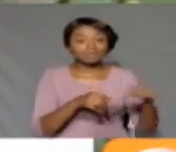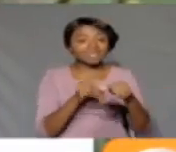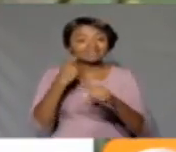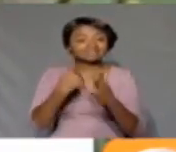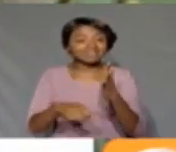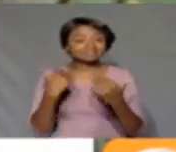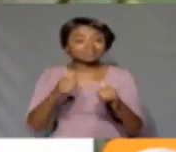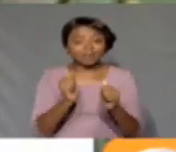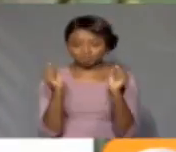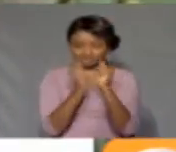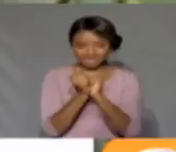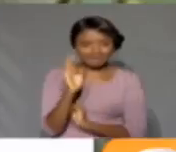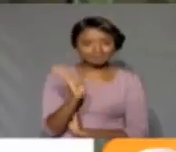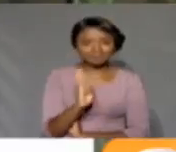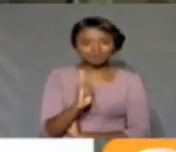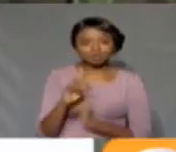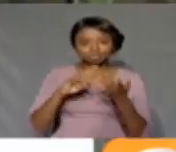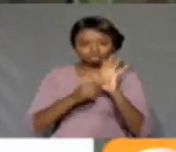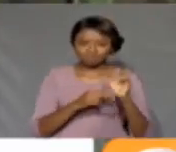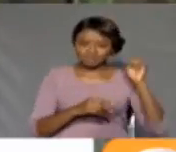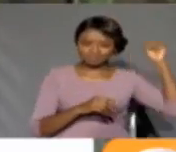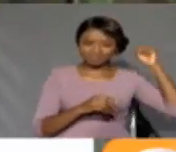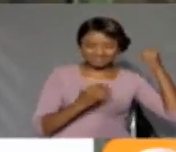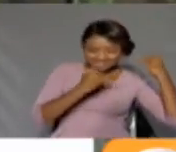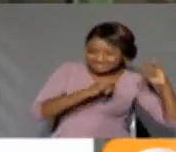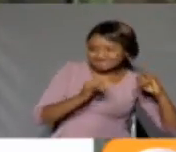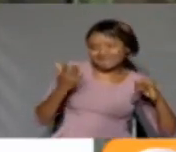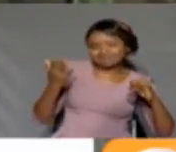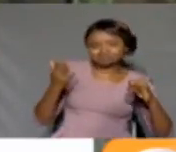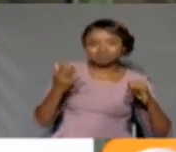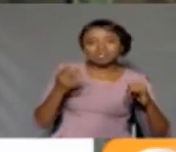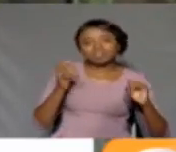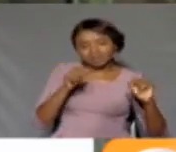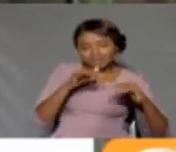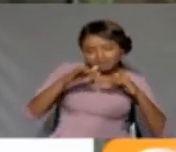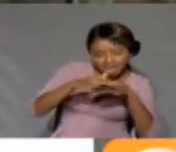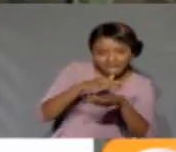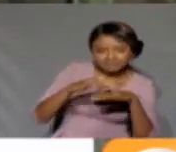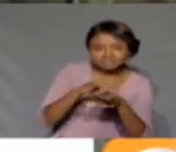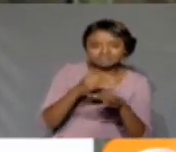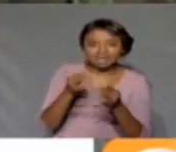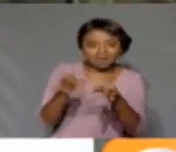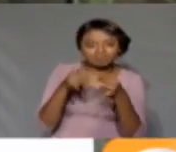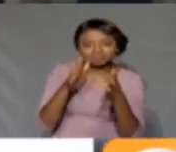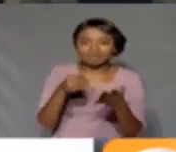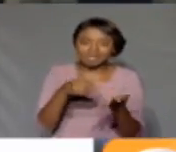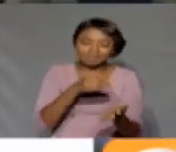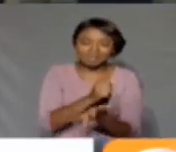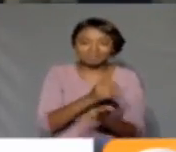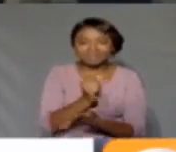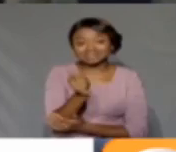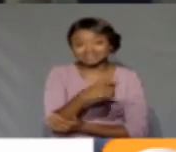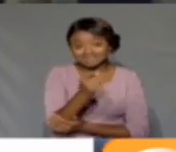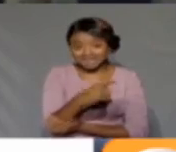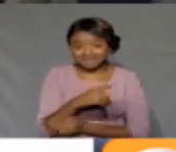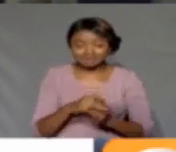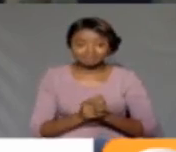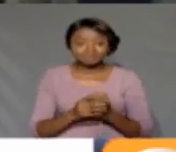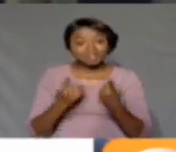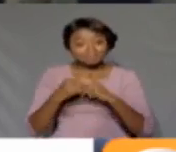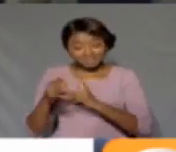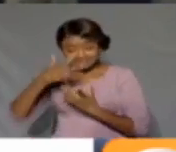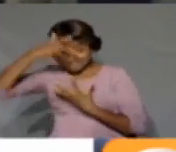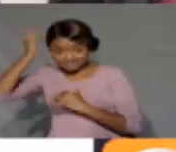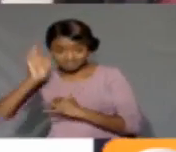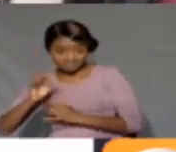It took political intervention to have the miller access its accounts and pay August salaries. The move by KCB comes on the